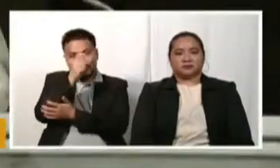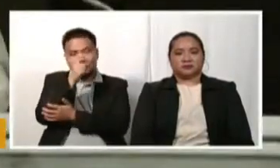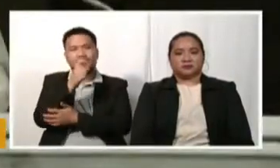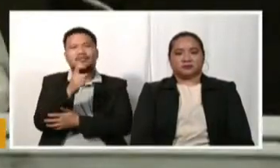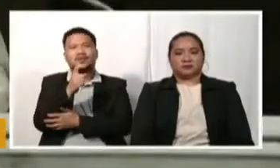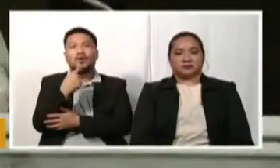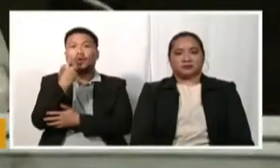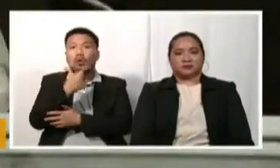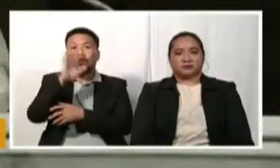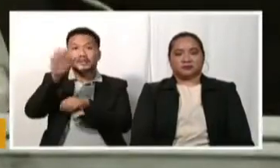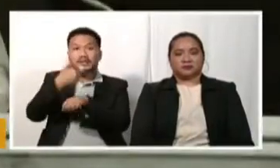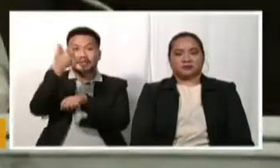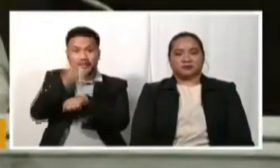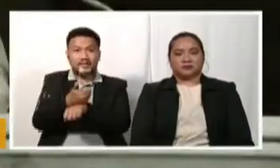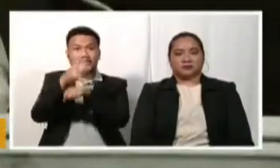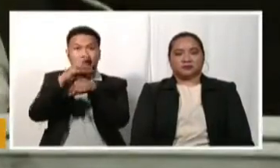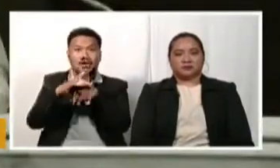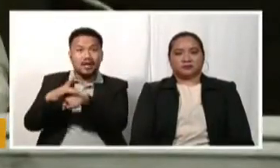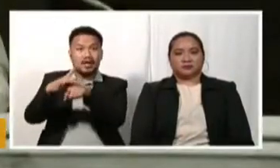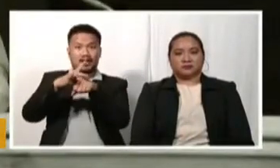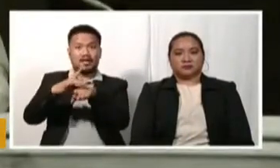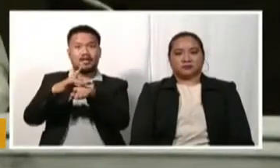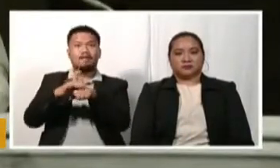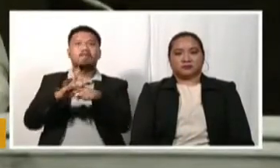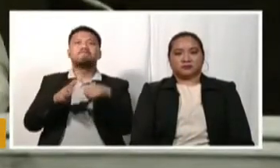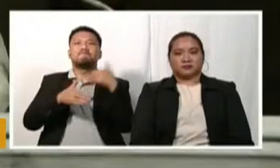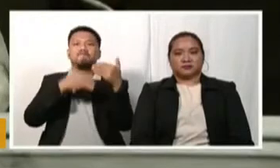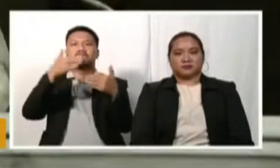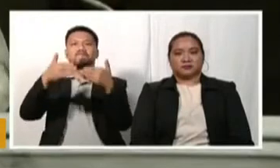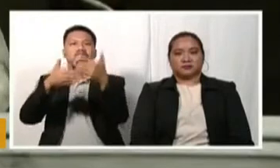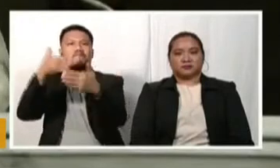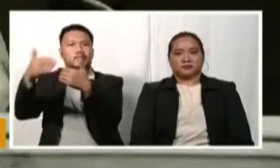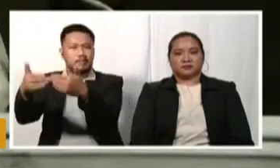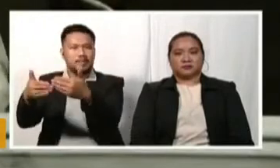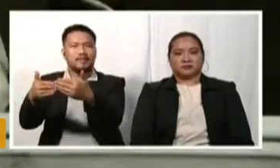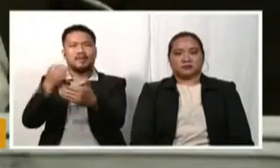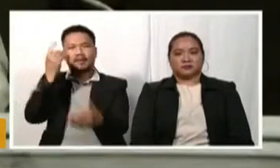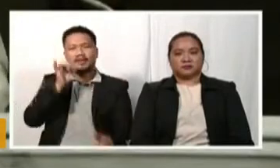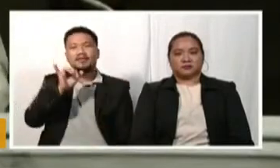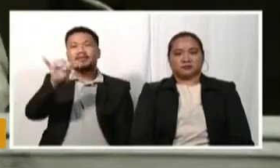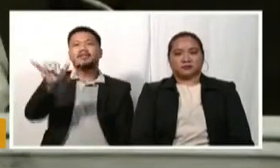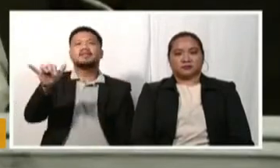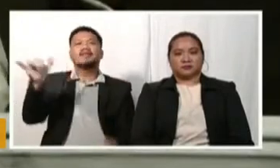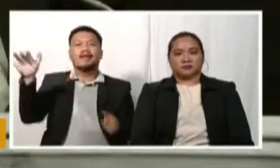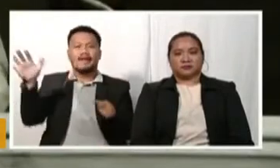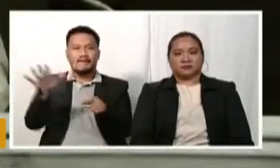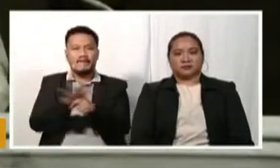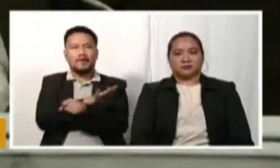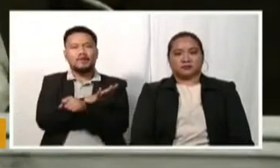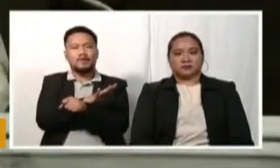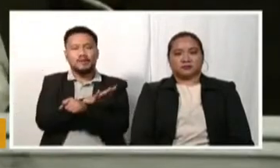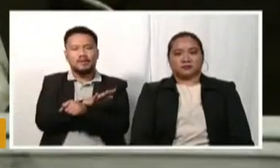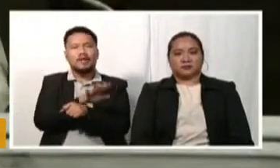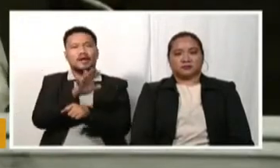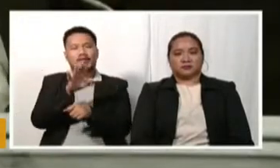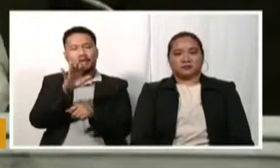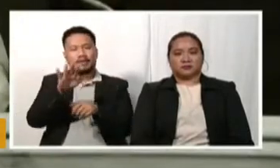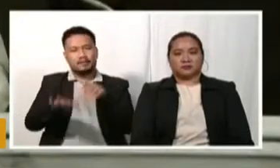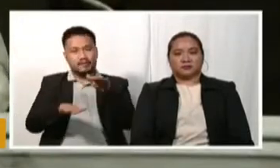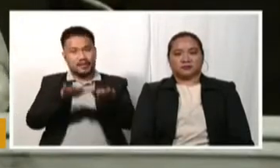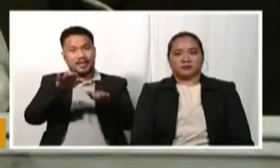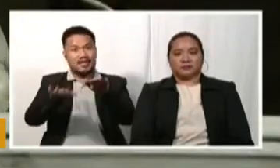one who established the earth for all time and filled it with four-footed